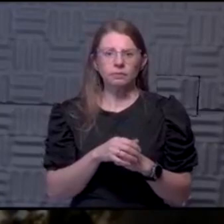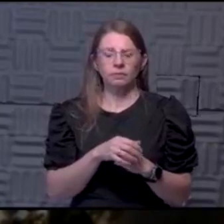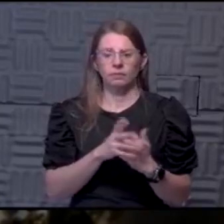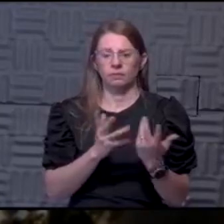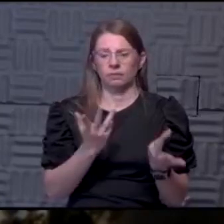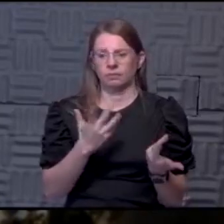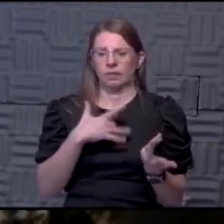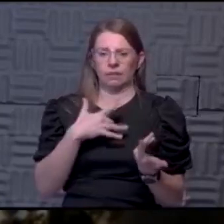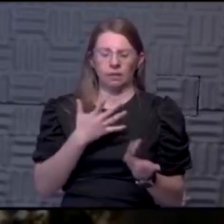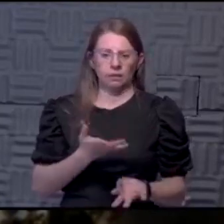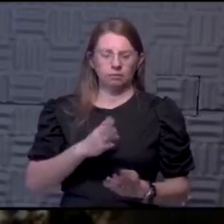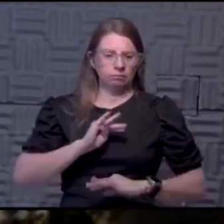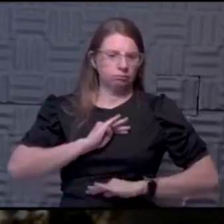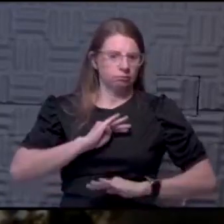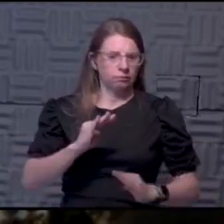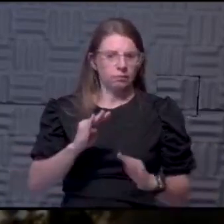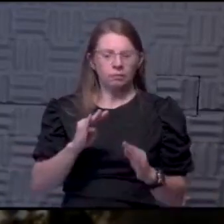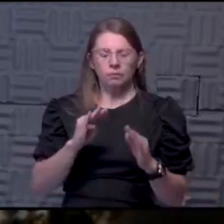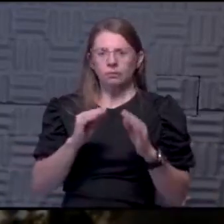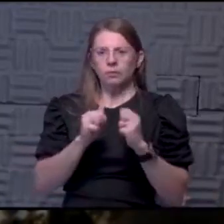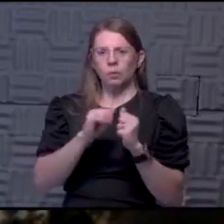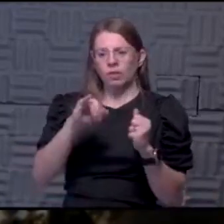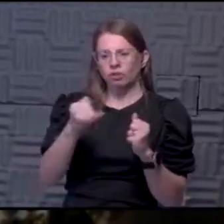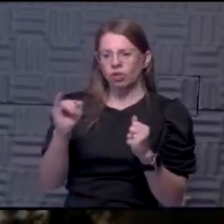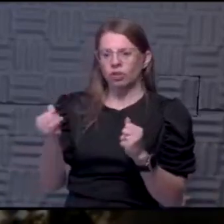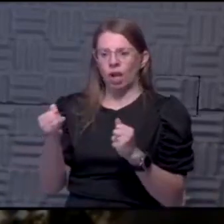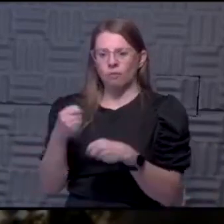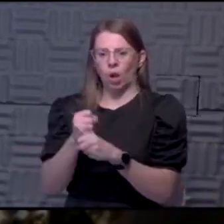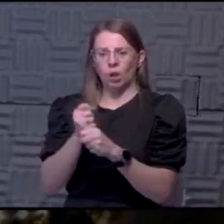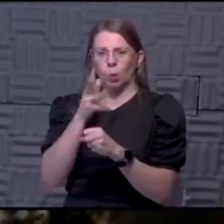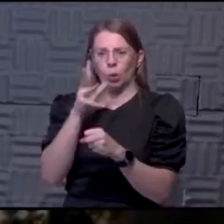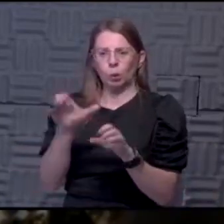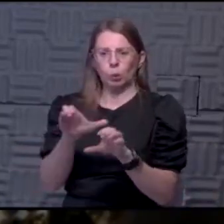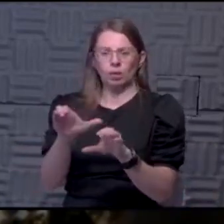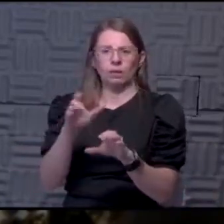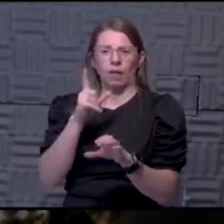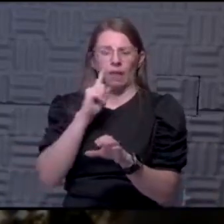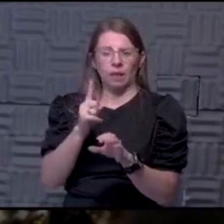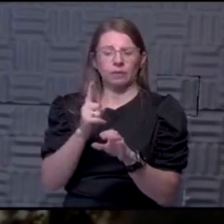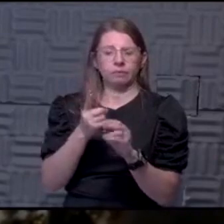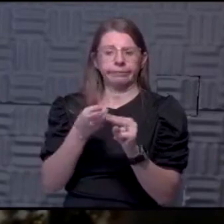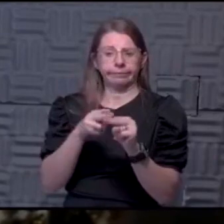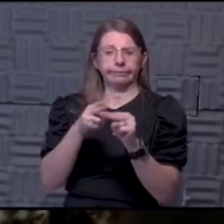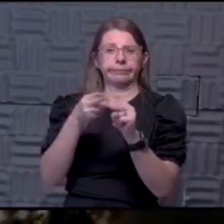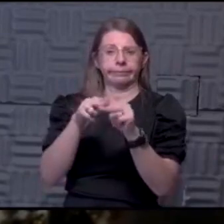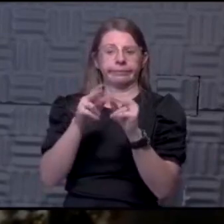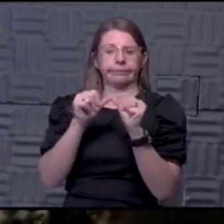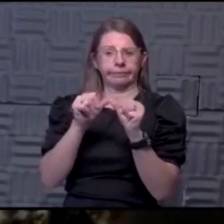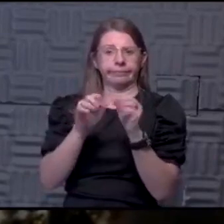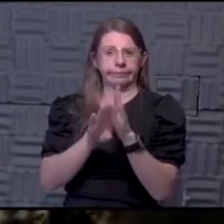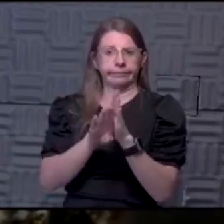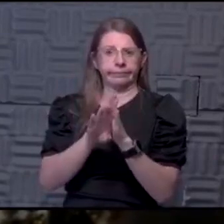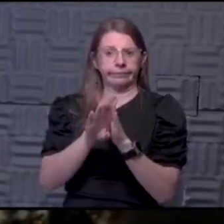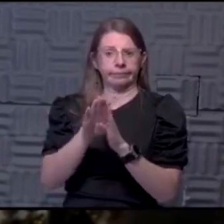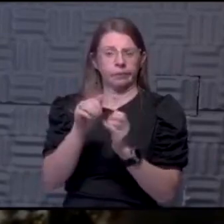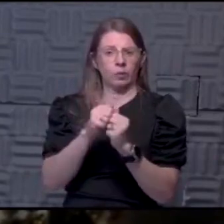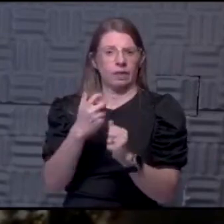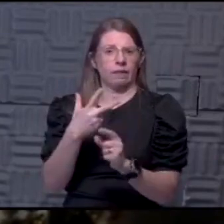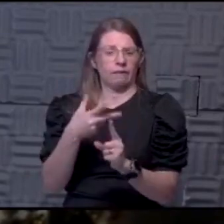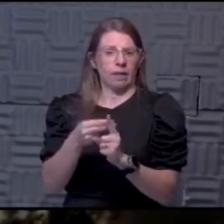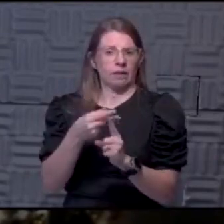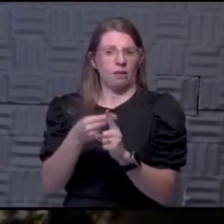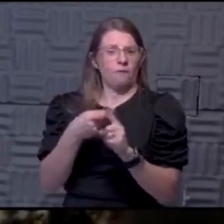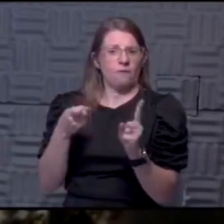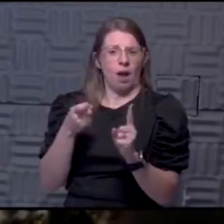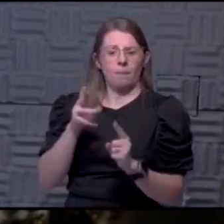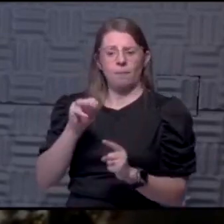what the J&J product will do. We think there'll be a steady increase in the amount of vaccine coming from